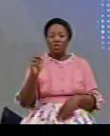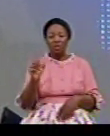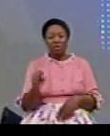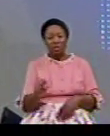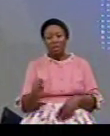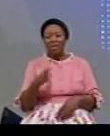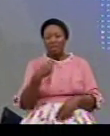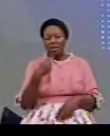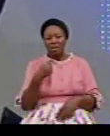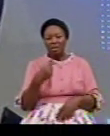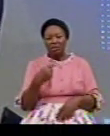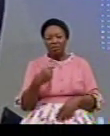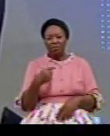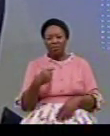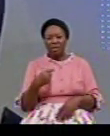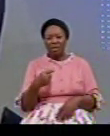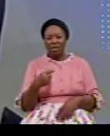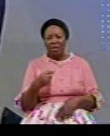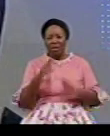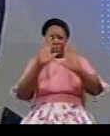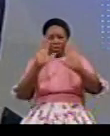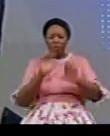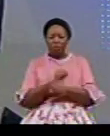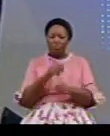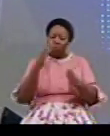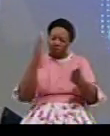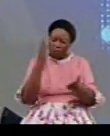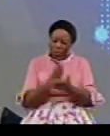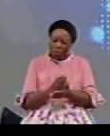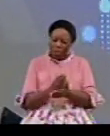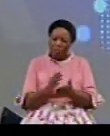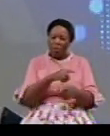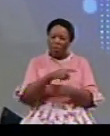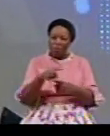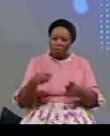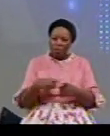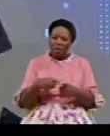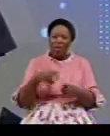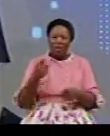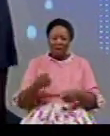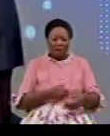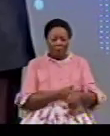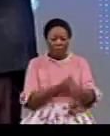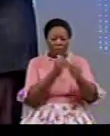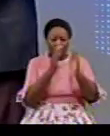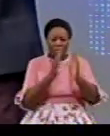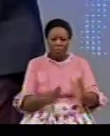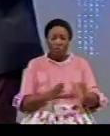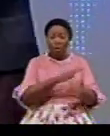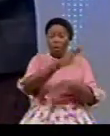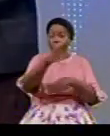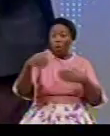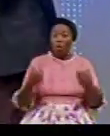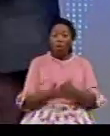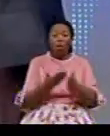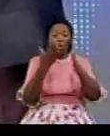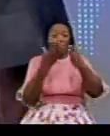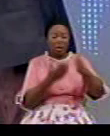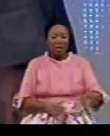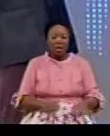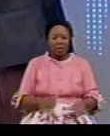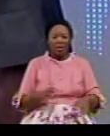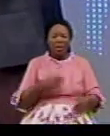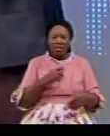down, and the promise to save you, the promise to heal you, the promise to restore you, the promise to turn